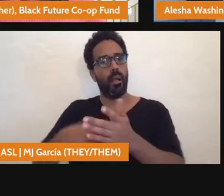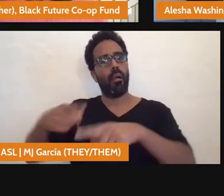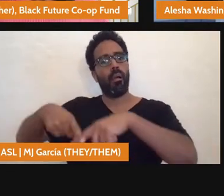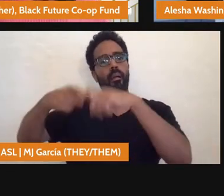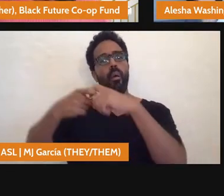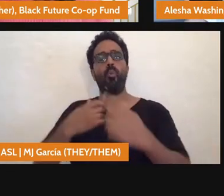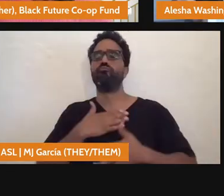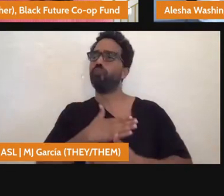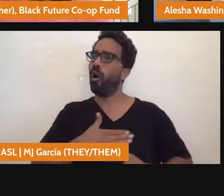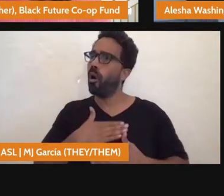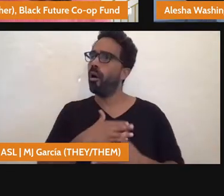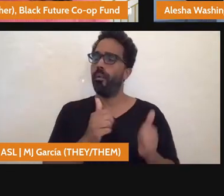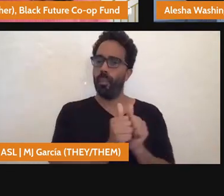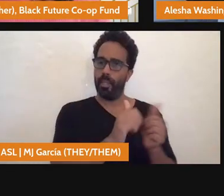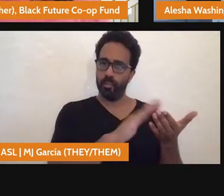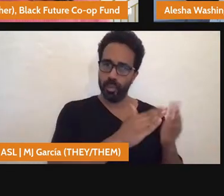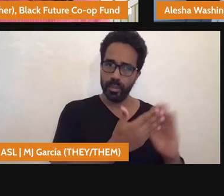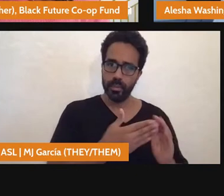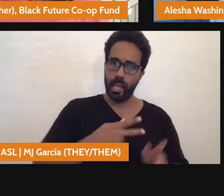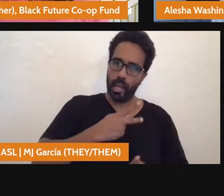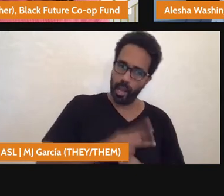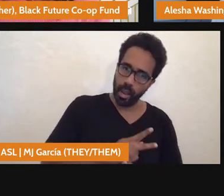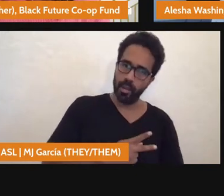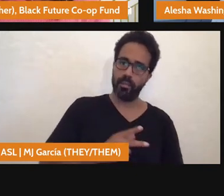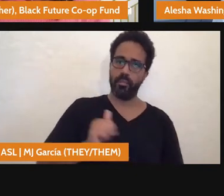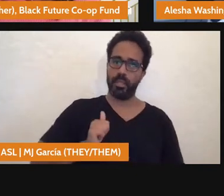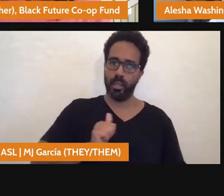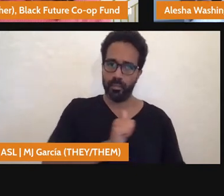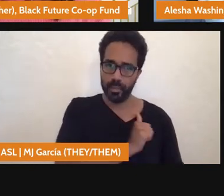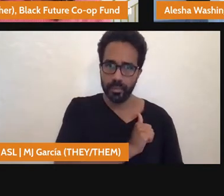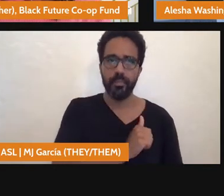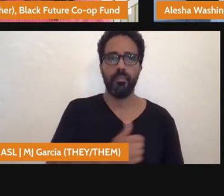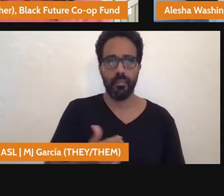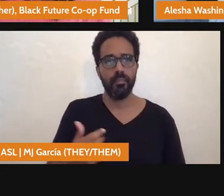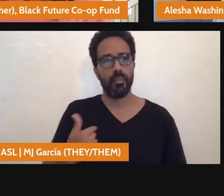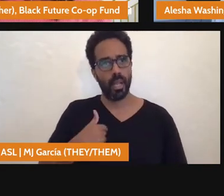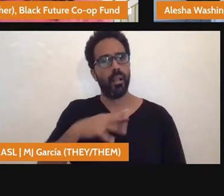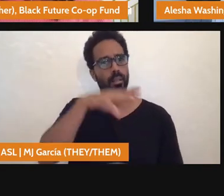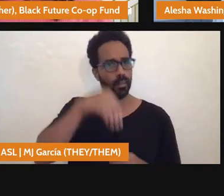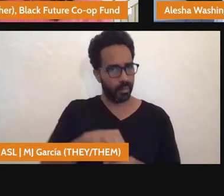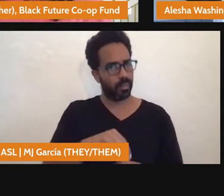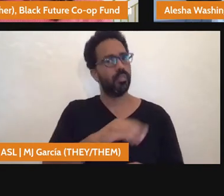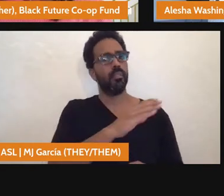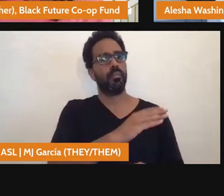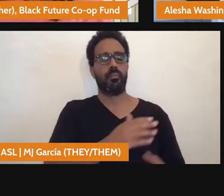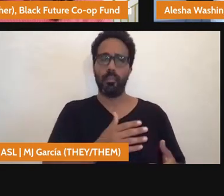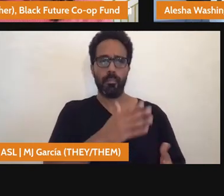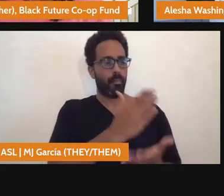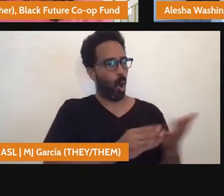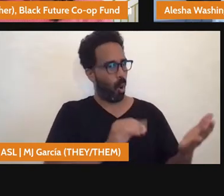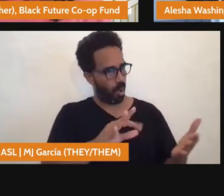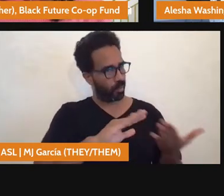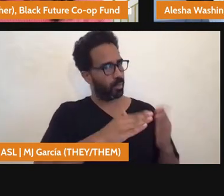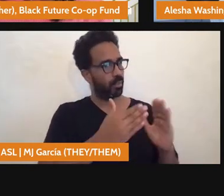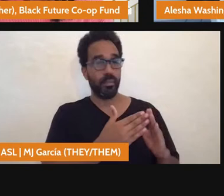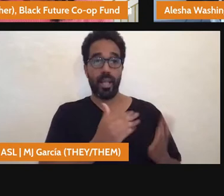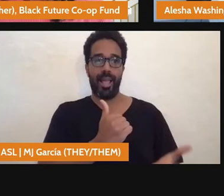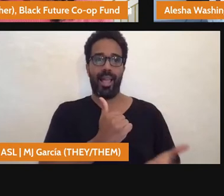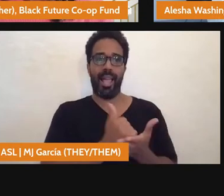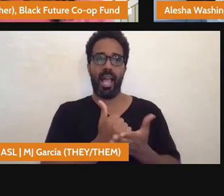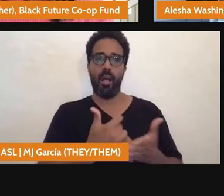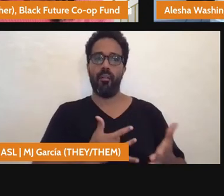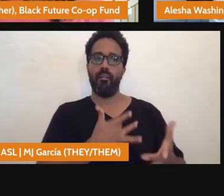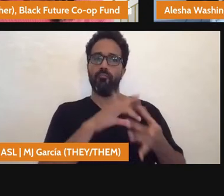North Star for me, and how I access it just as a member of this community and access it for my team. That's what I hold on to kind